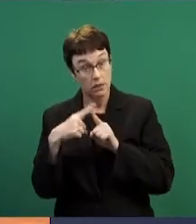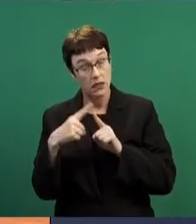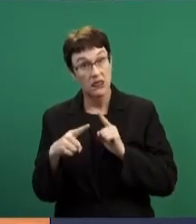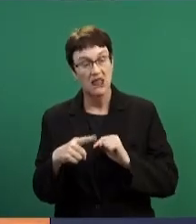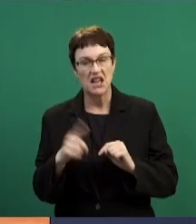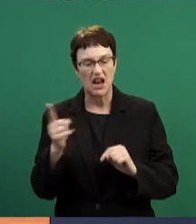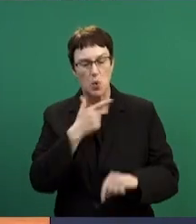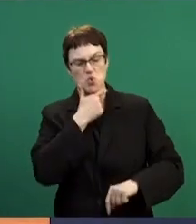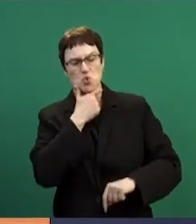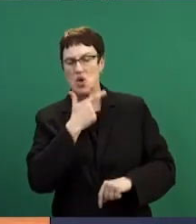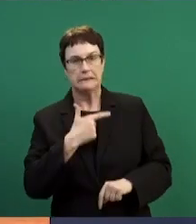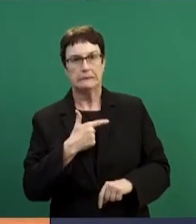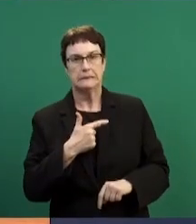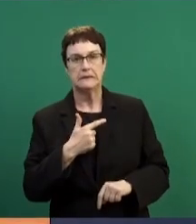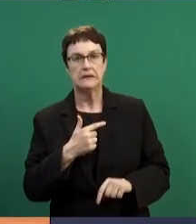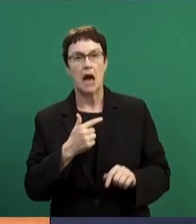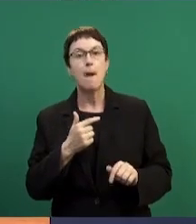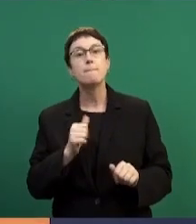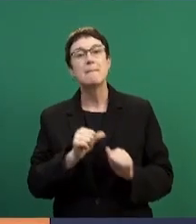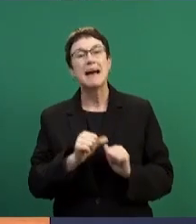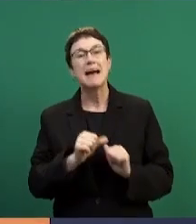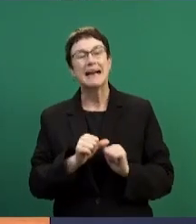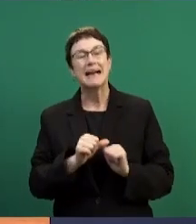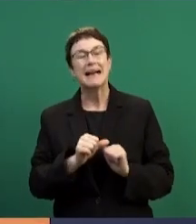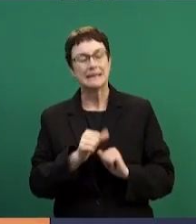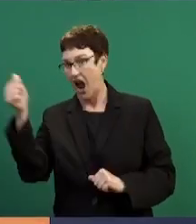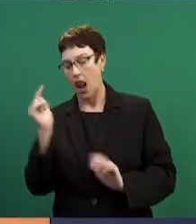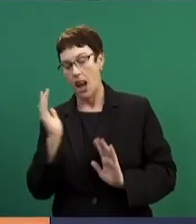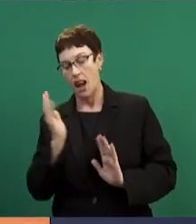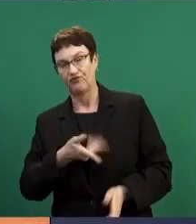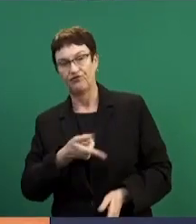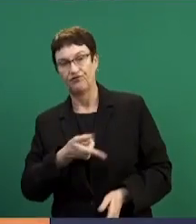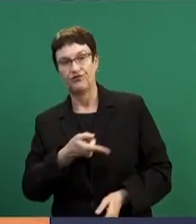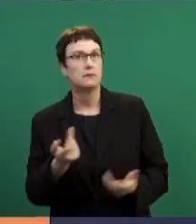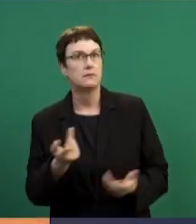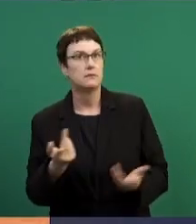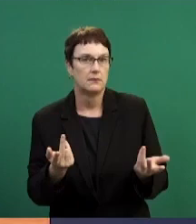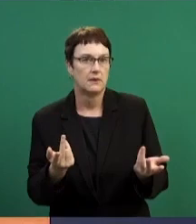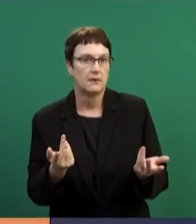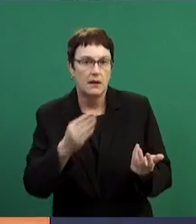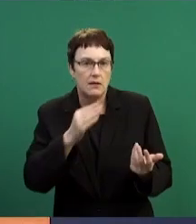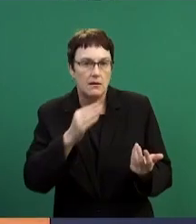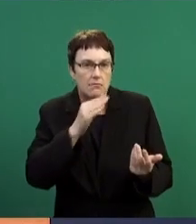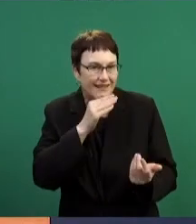so. I am running for the hills, and you might then have